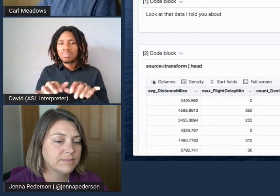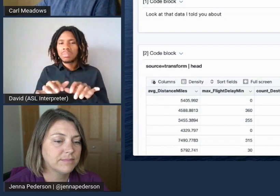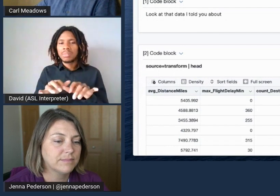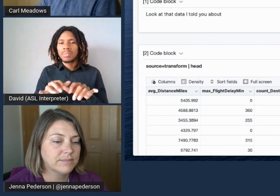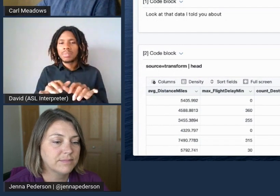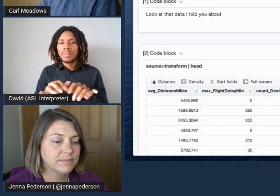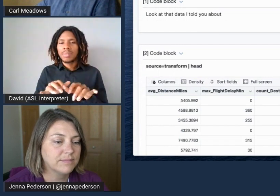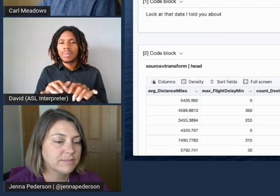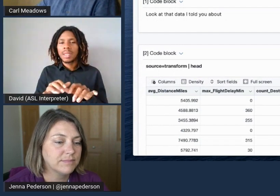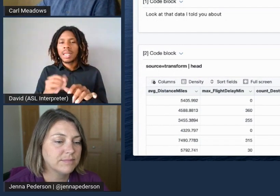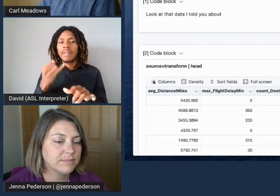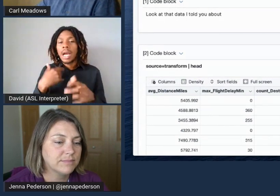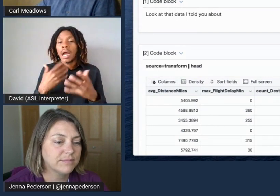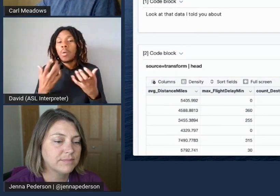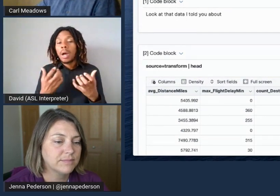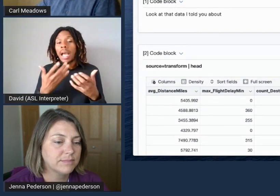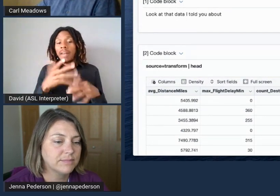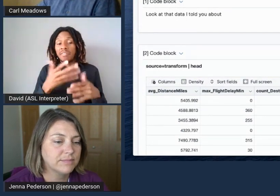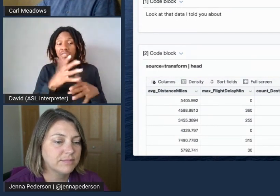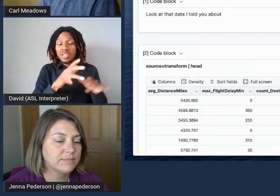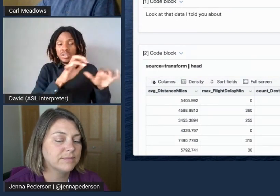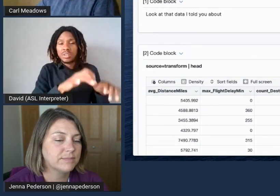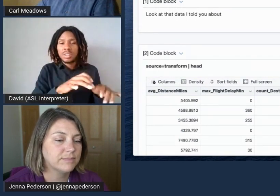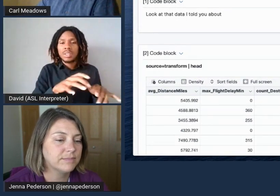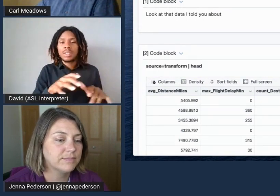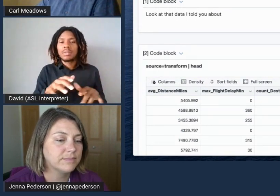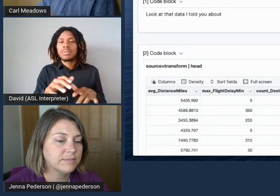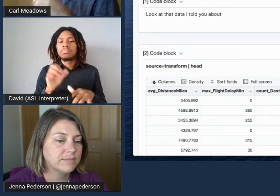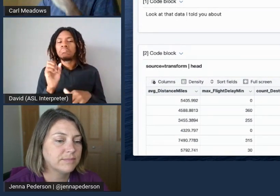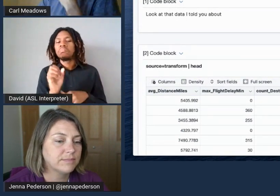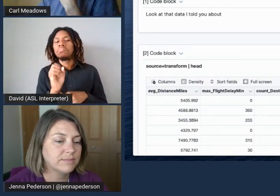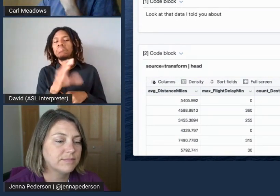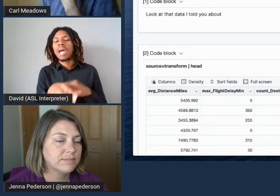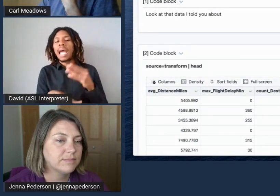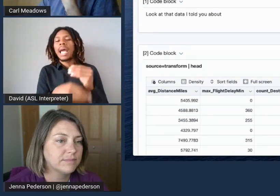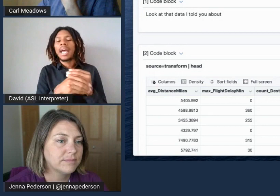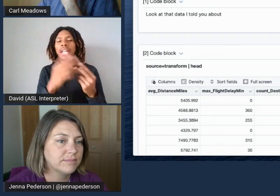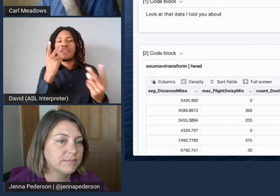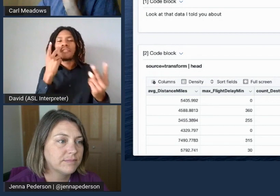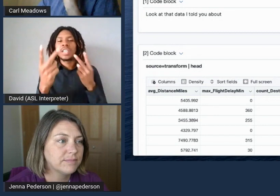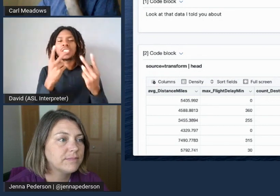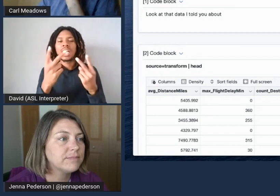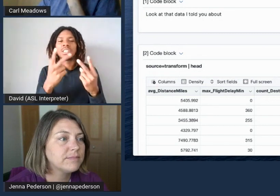then if I wanted to, after that, I could say just throw a visualization to go along with it.